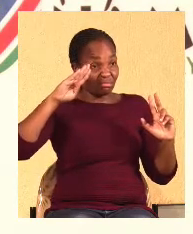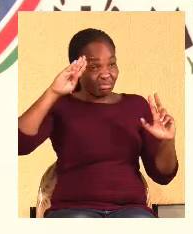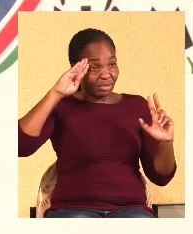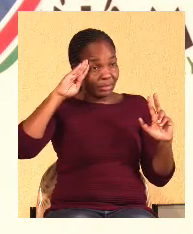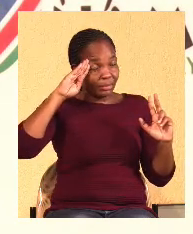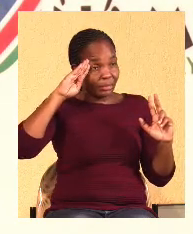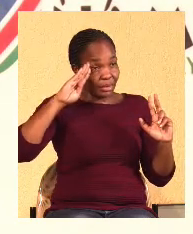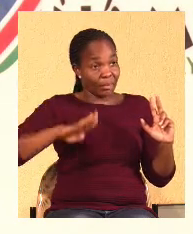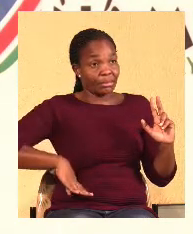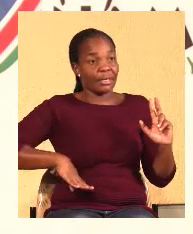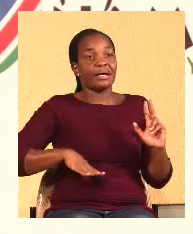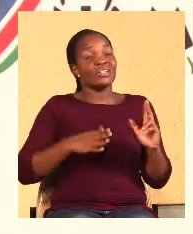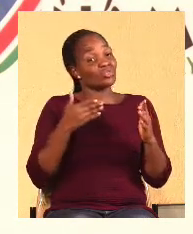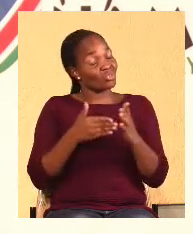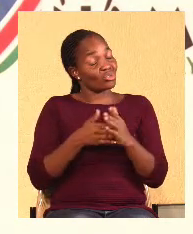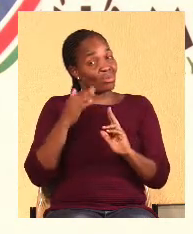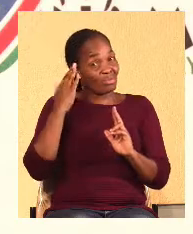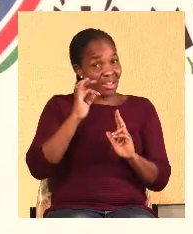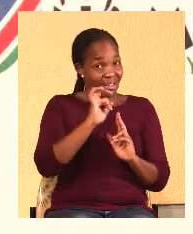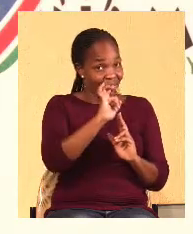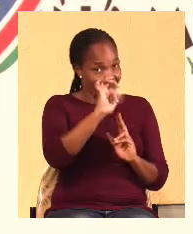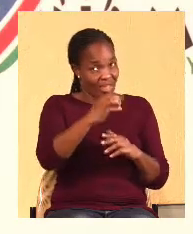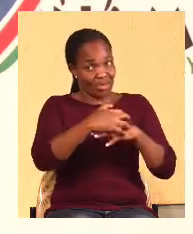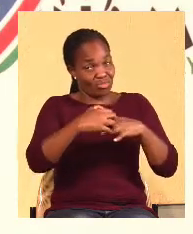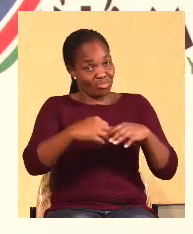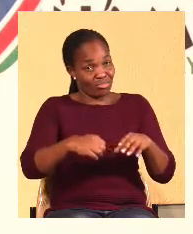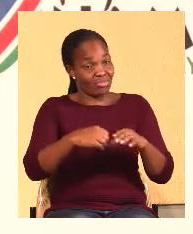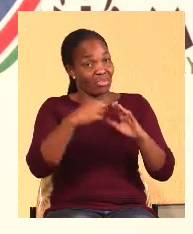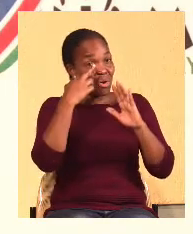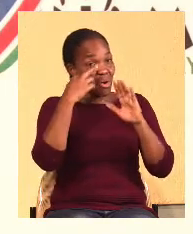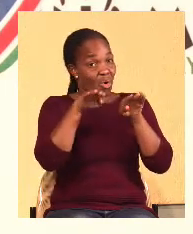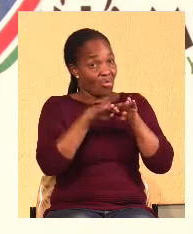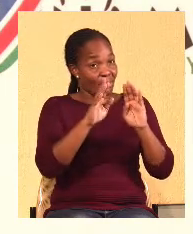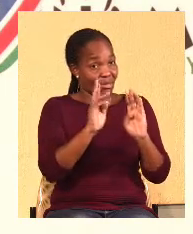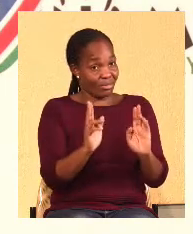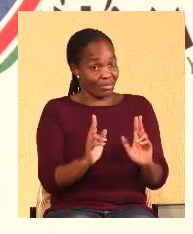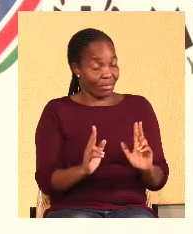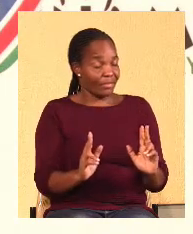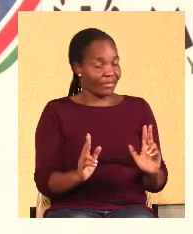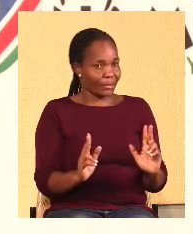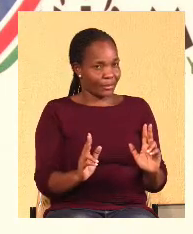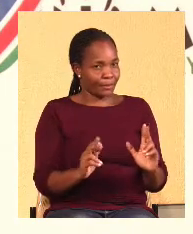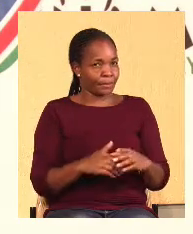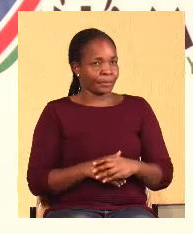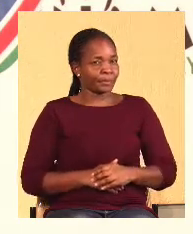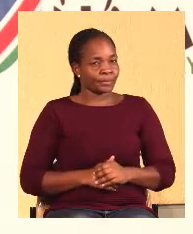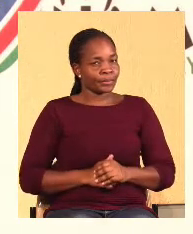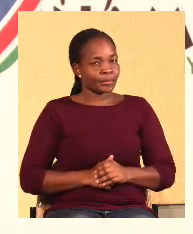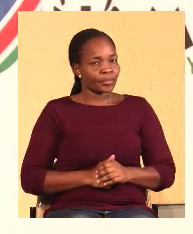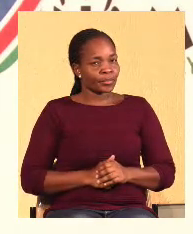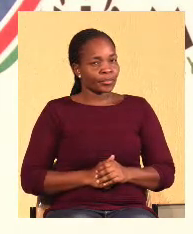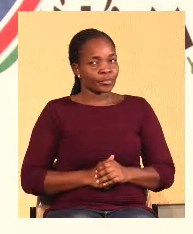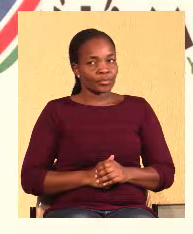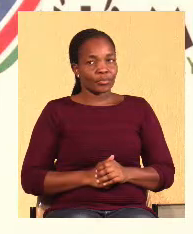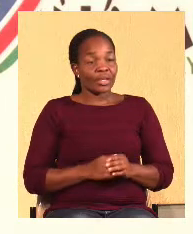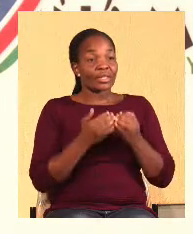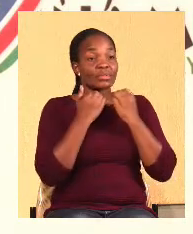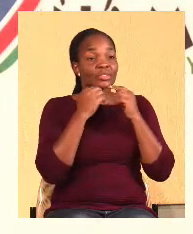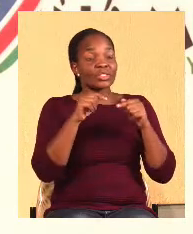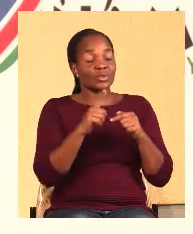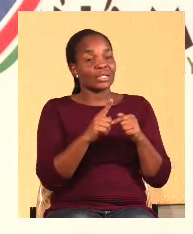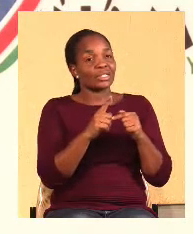are not tolerated, because the fact of the matter is that the whole intention of this whole process is to protect Namibians.